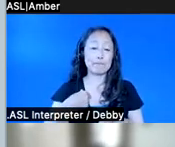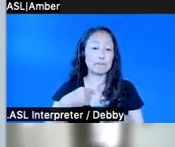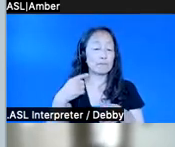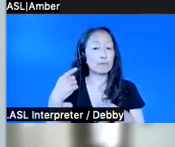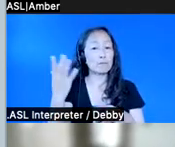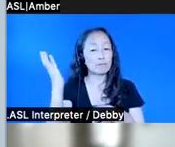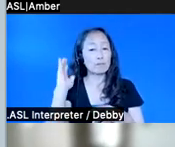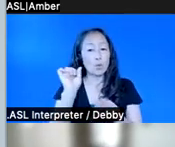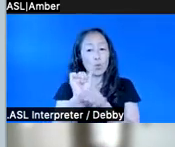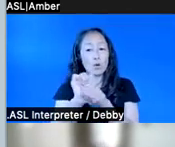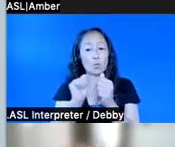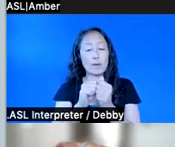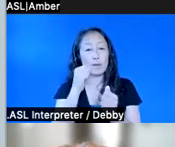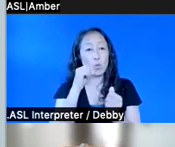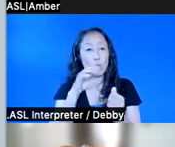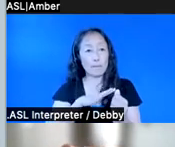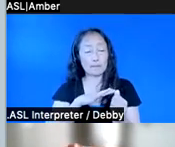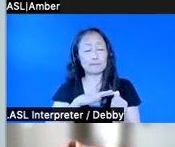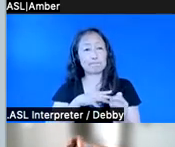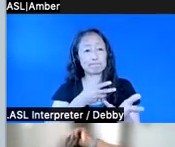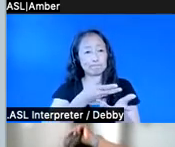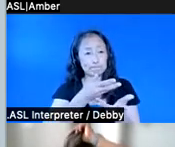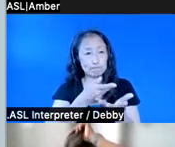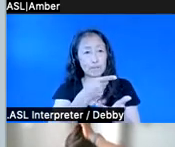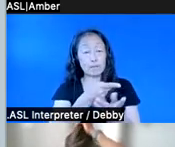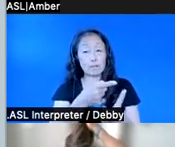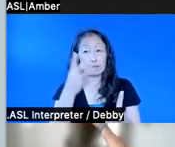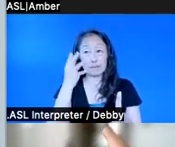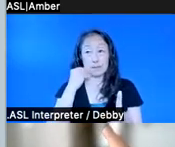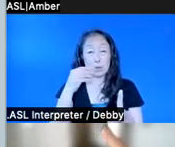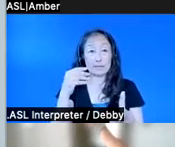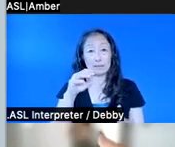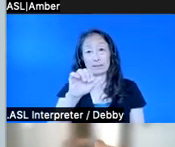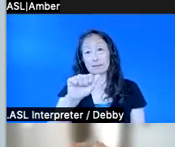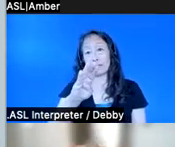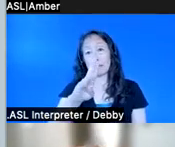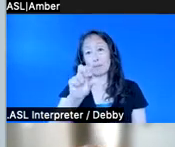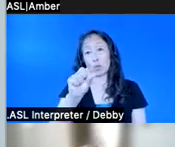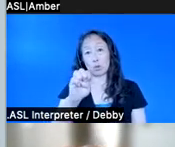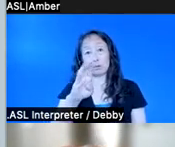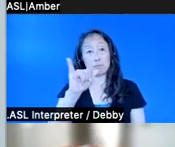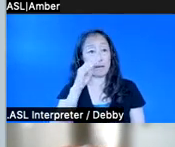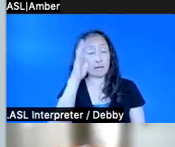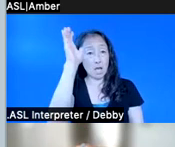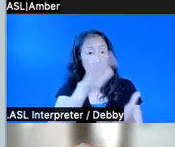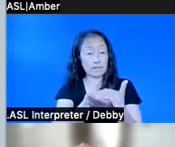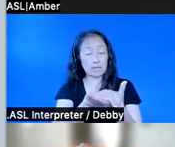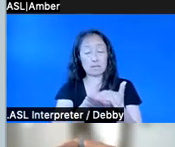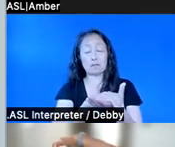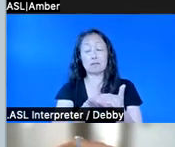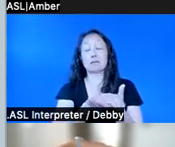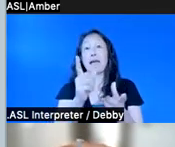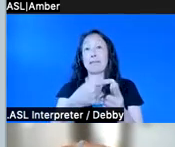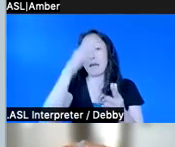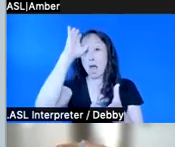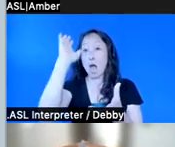a woman who was being abused by her husband. And then her husband came in because he had been